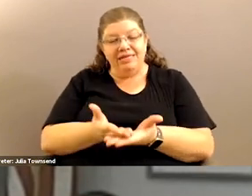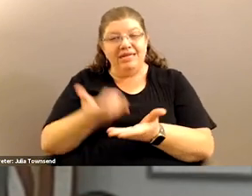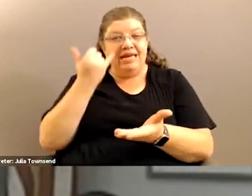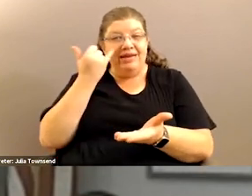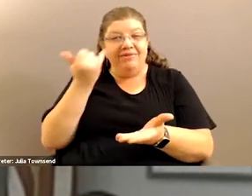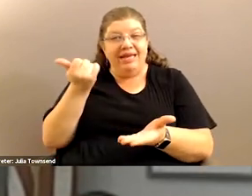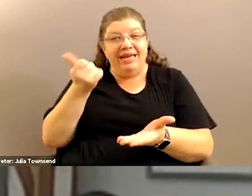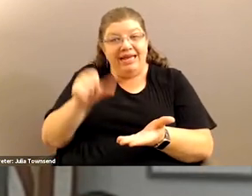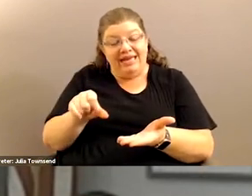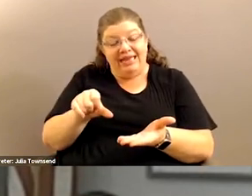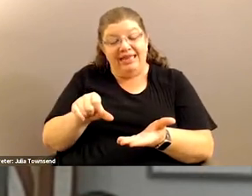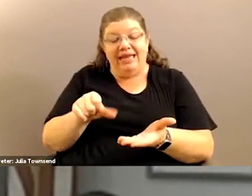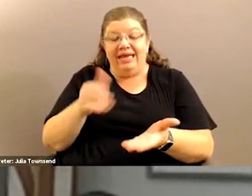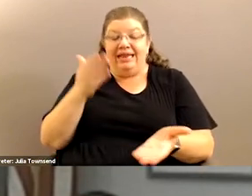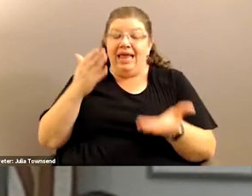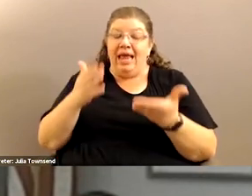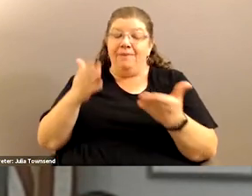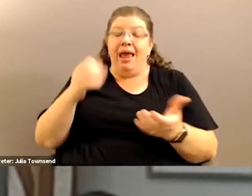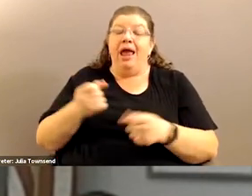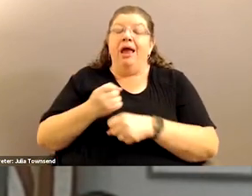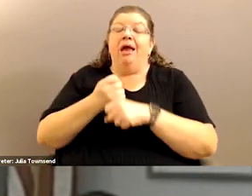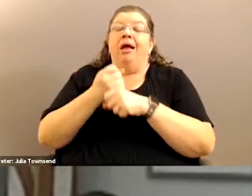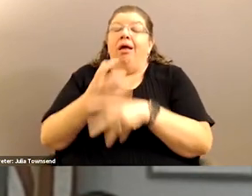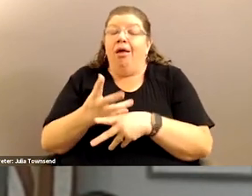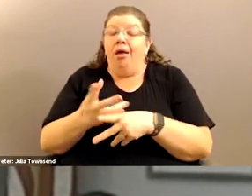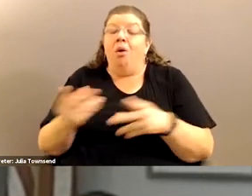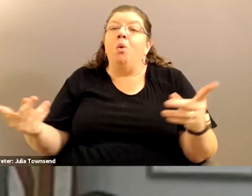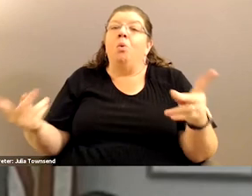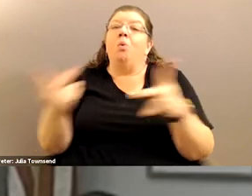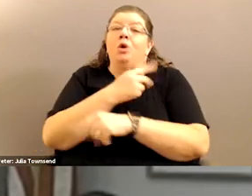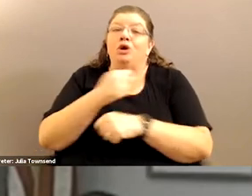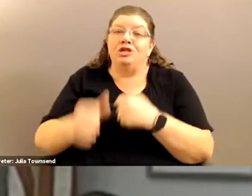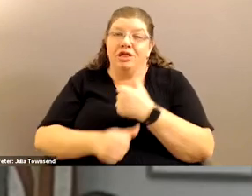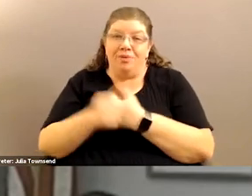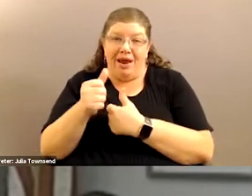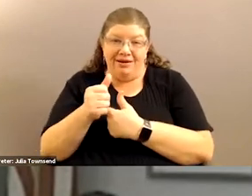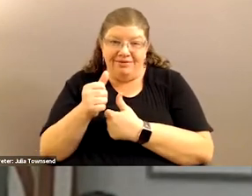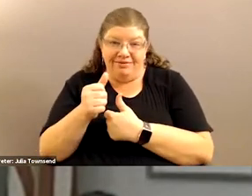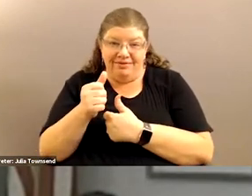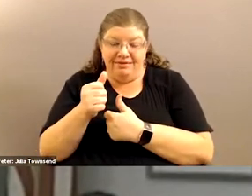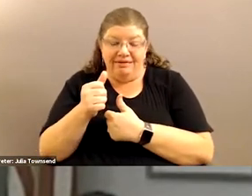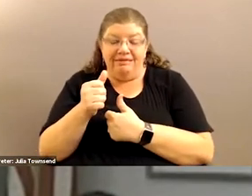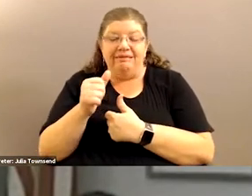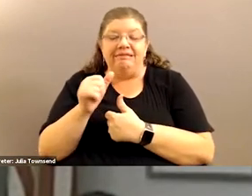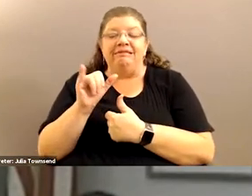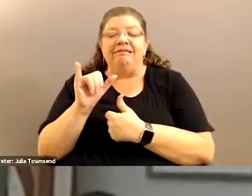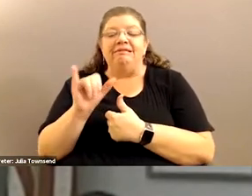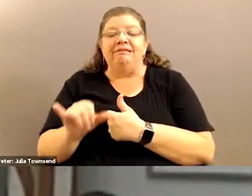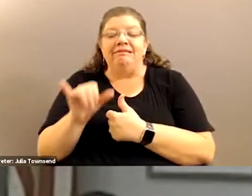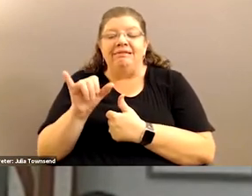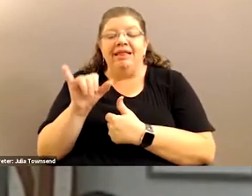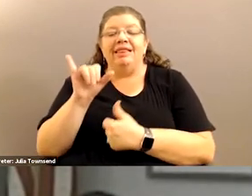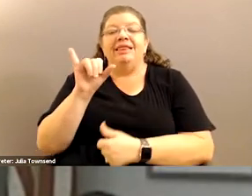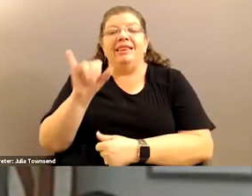uh it might they might incite more of a threat and so that really just